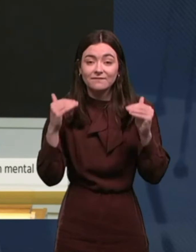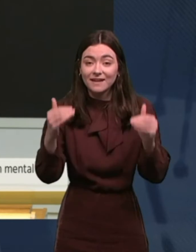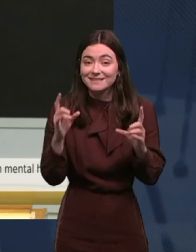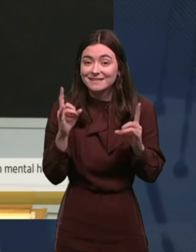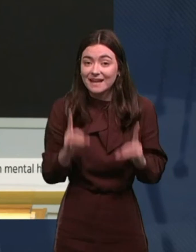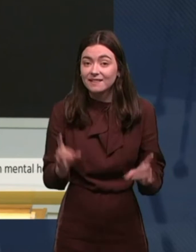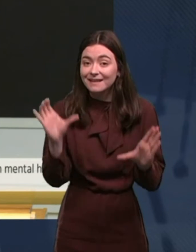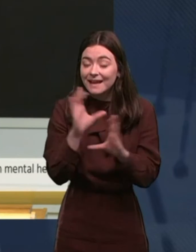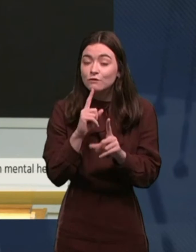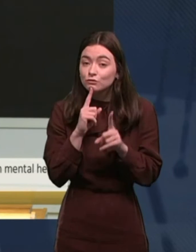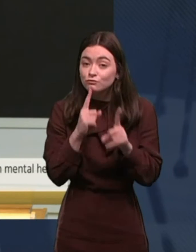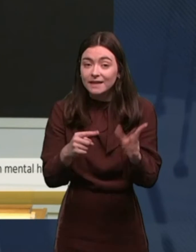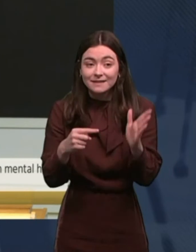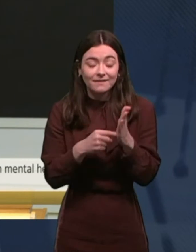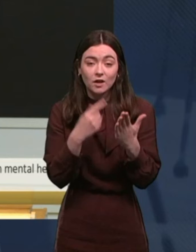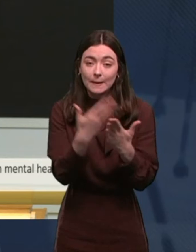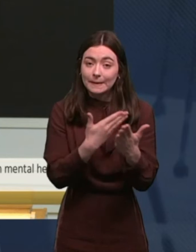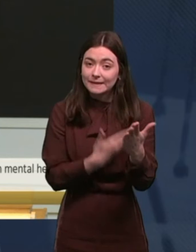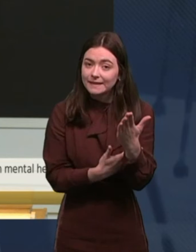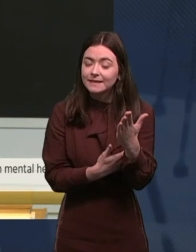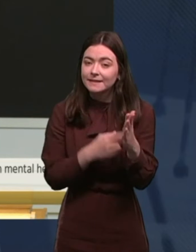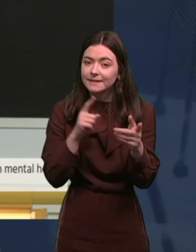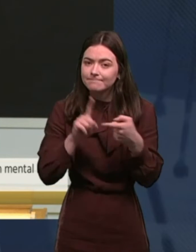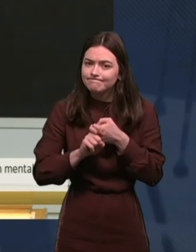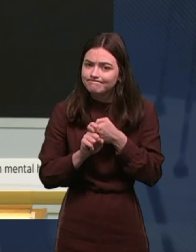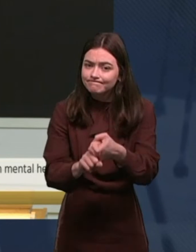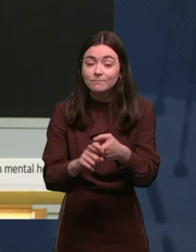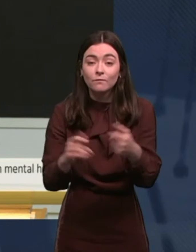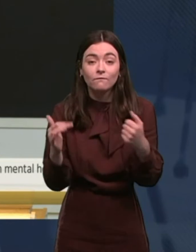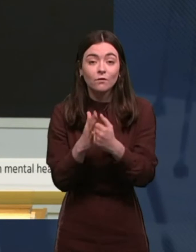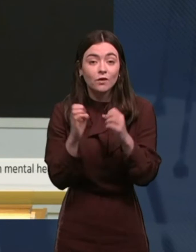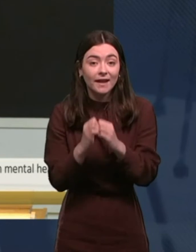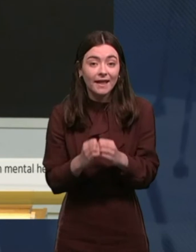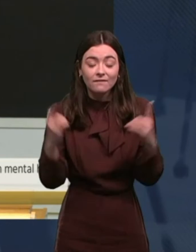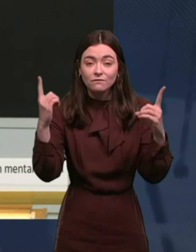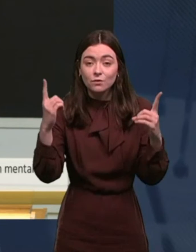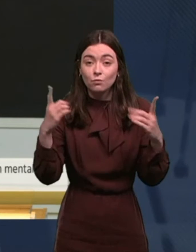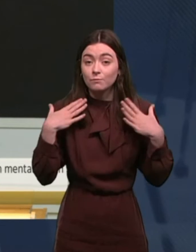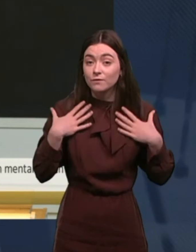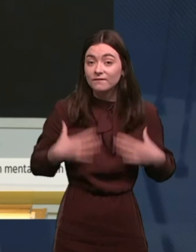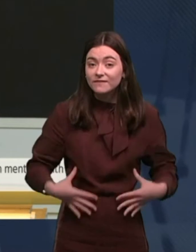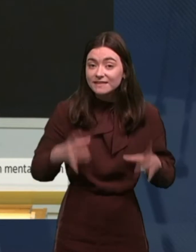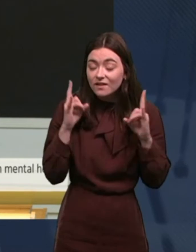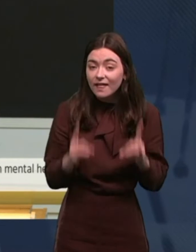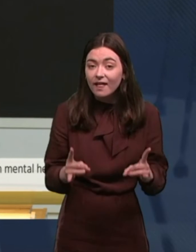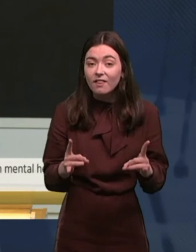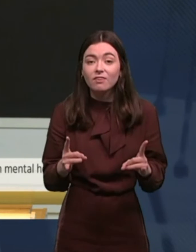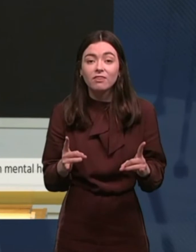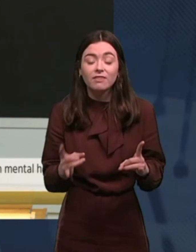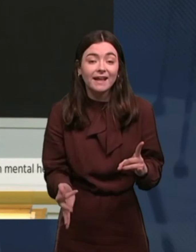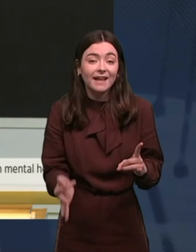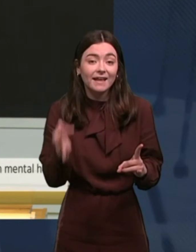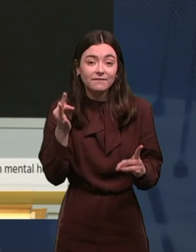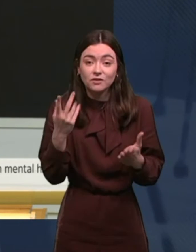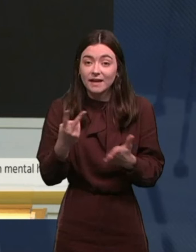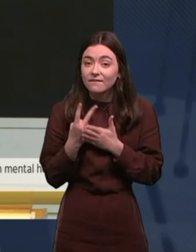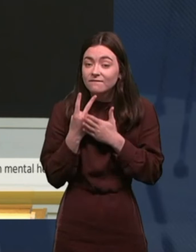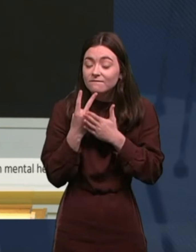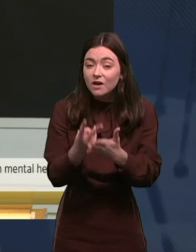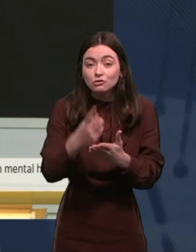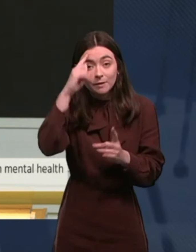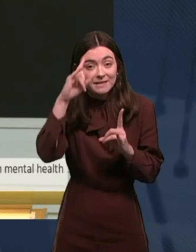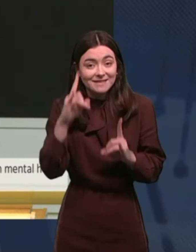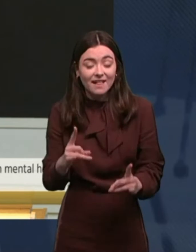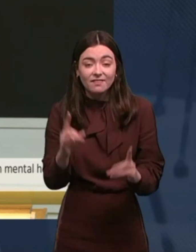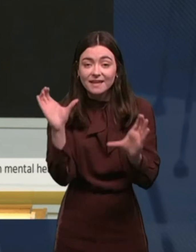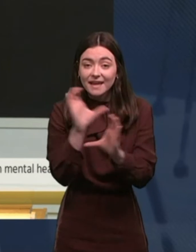directives, that they will be legally binding for people, for everyone in physical health, if you're receiving voluntary mental